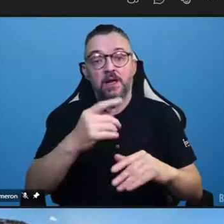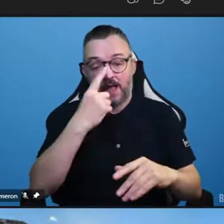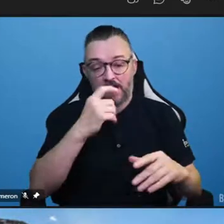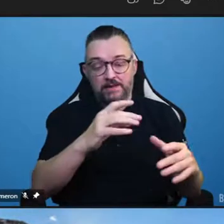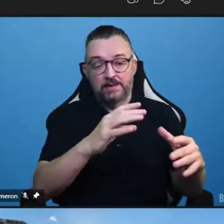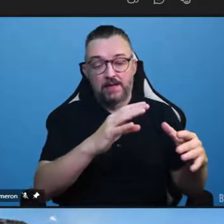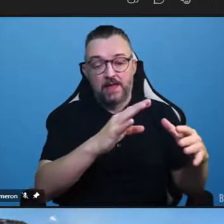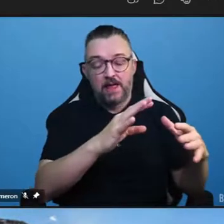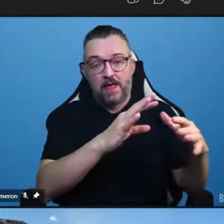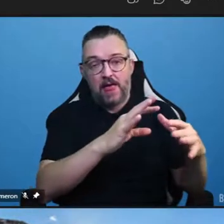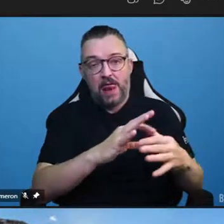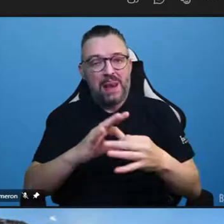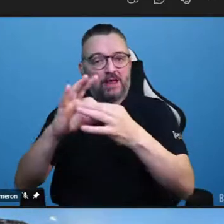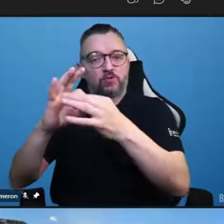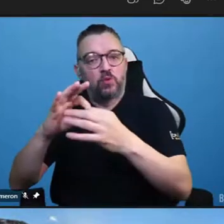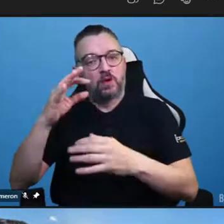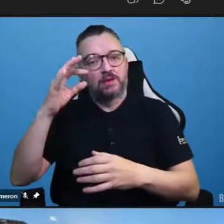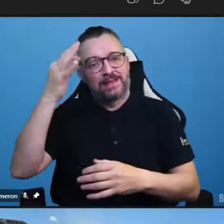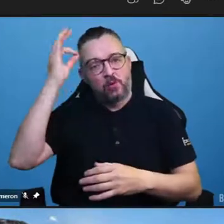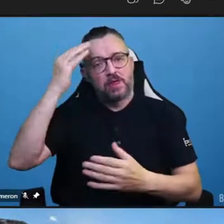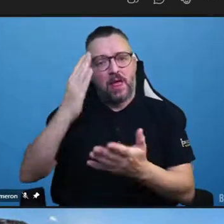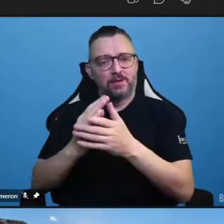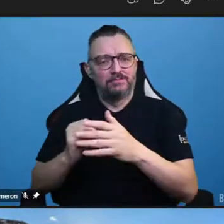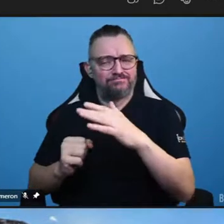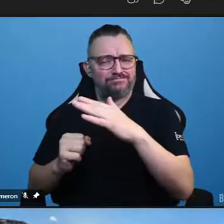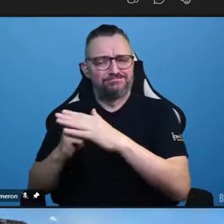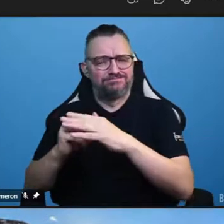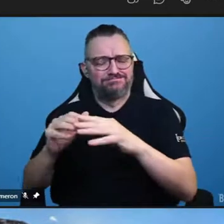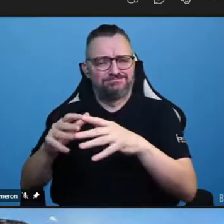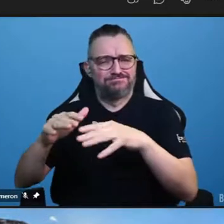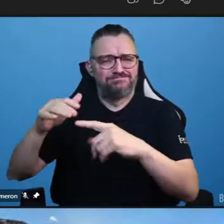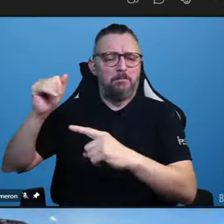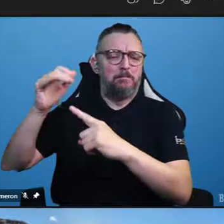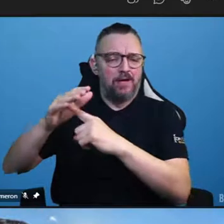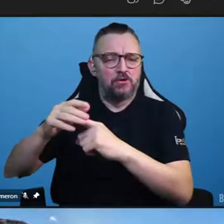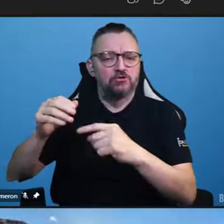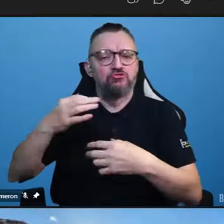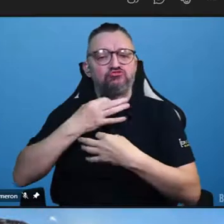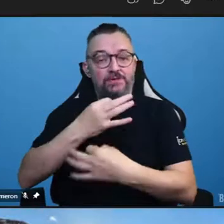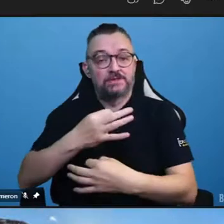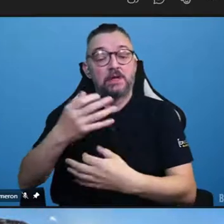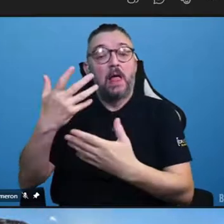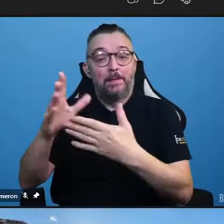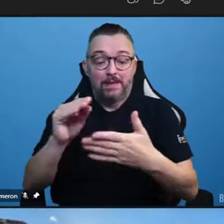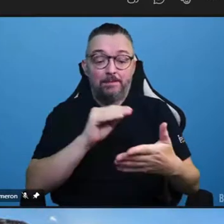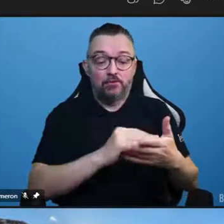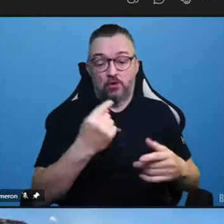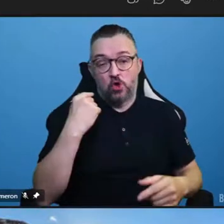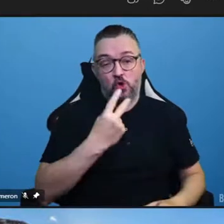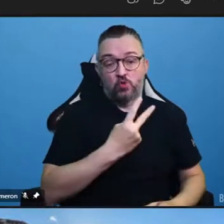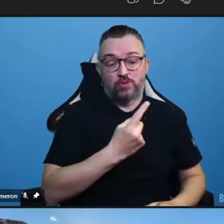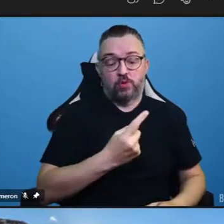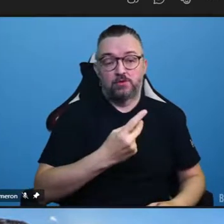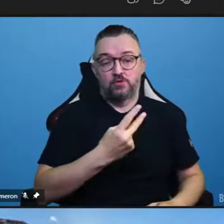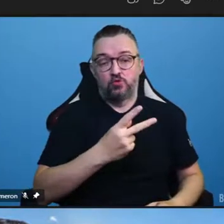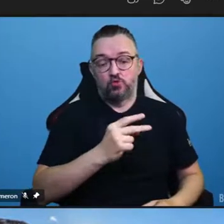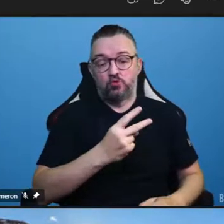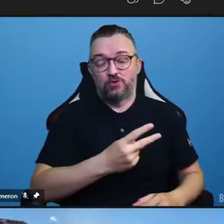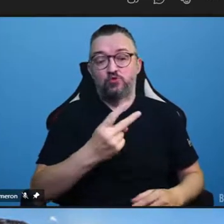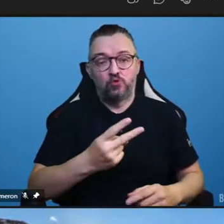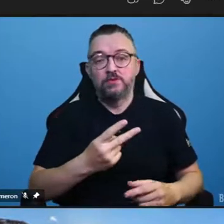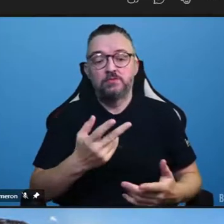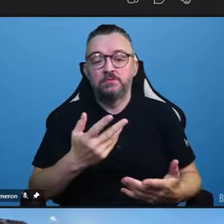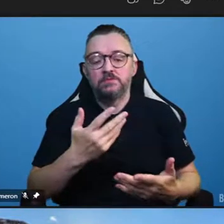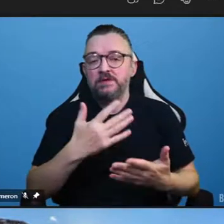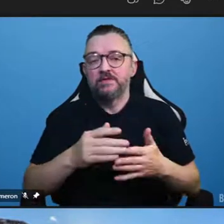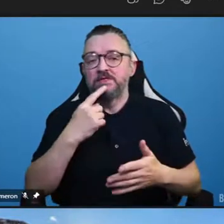risks. And paragraph 4.3 is noting that these were reassessed in 21-22, but this didn't result in any significant